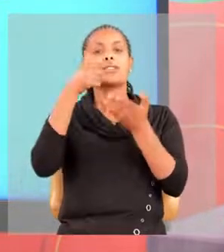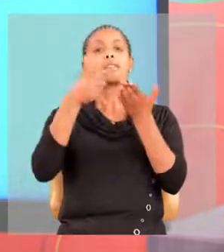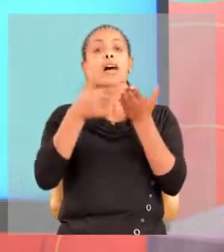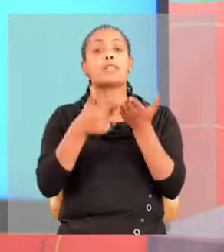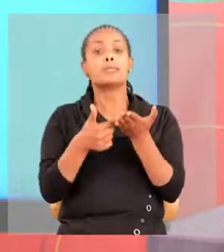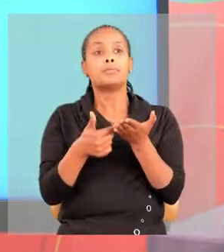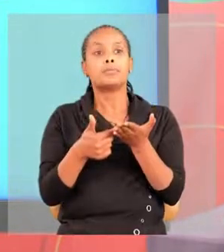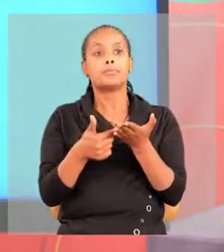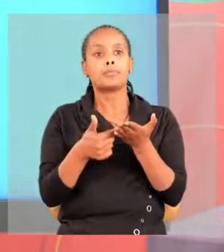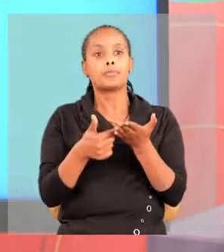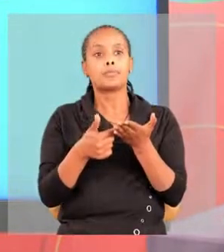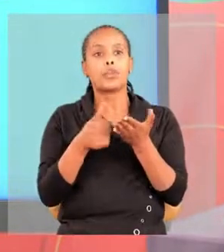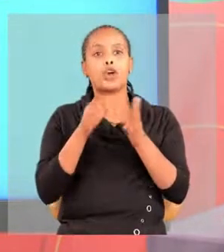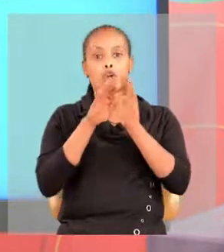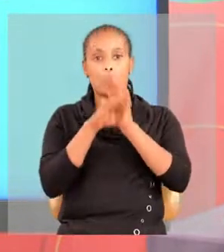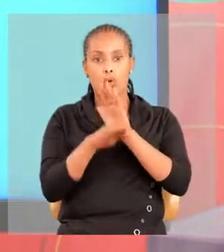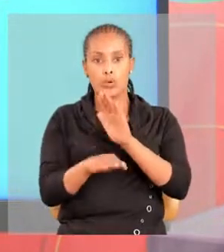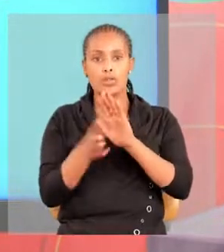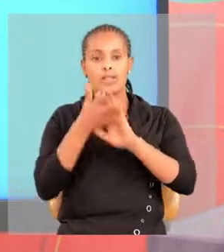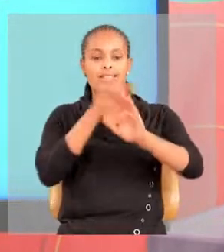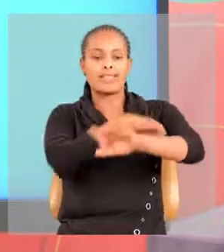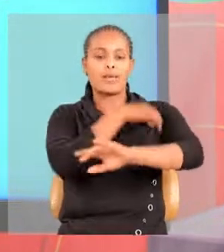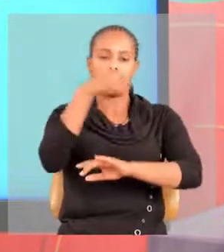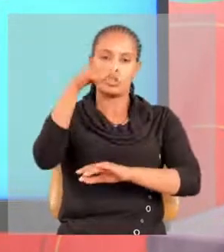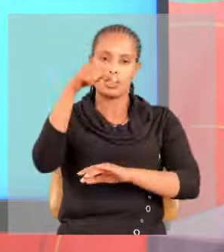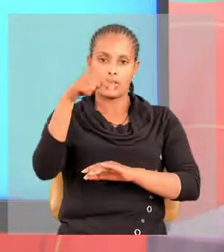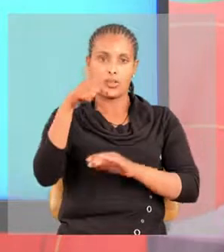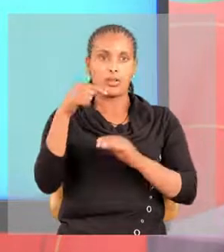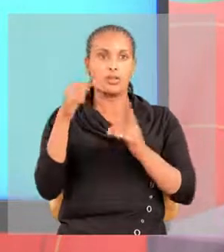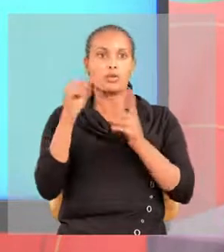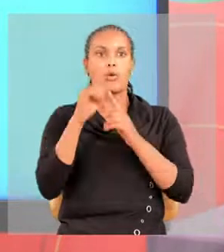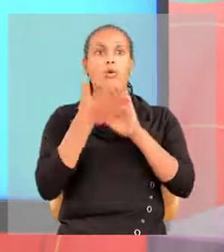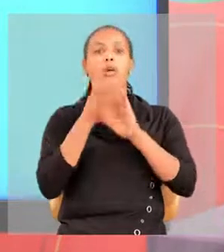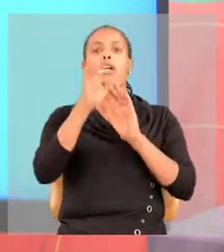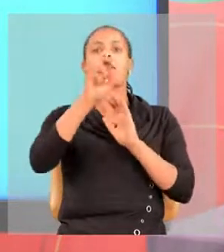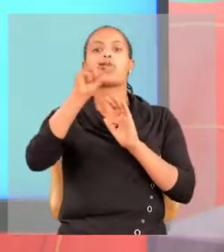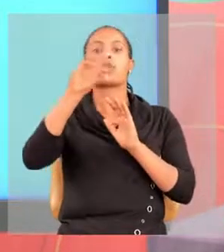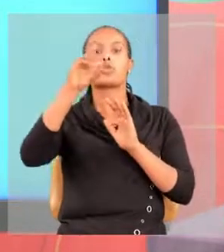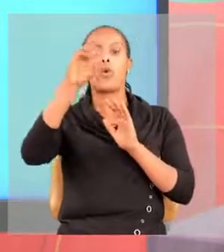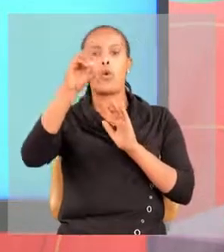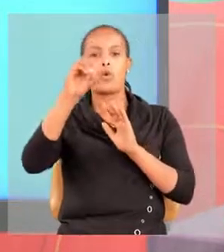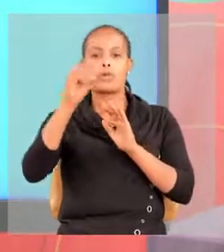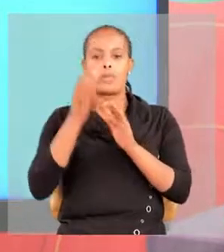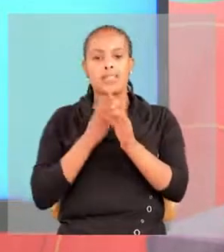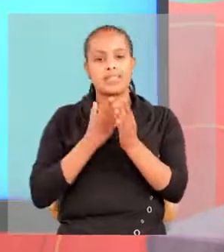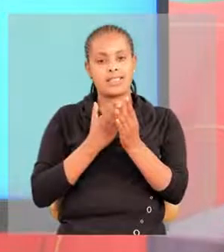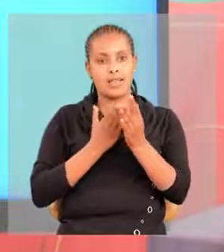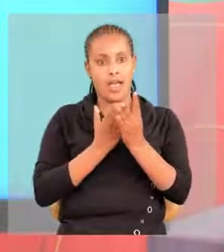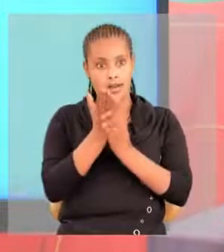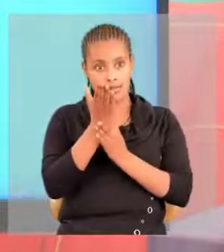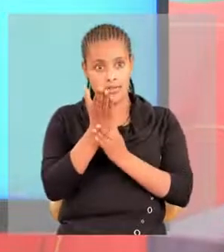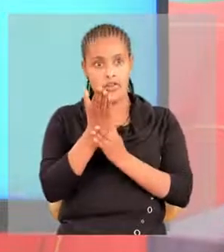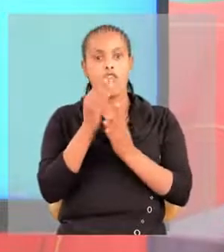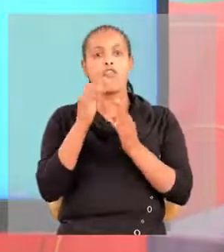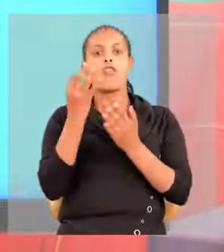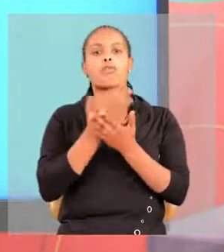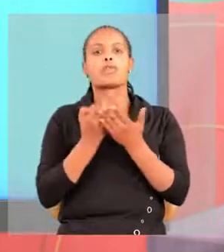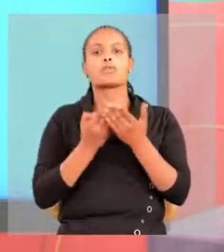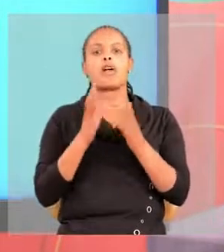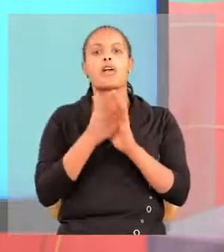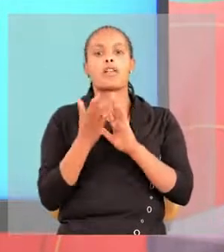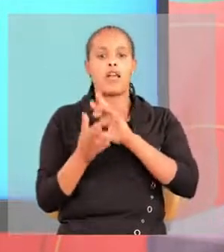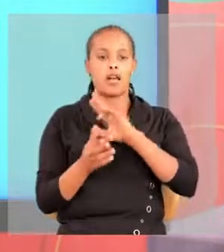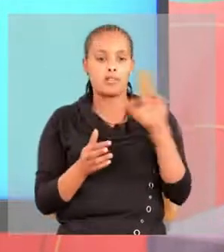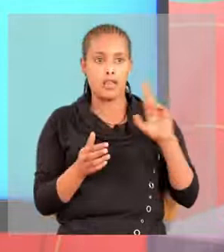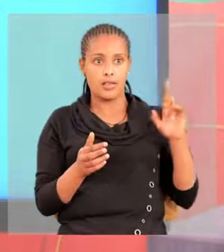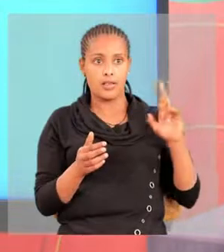that reduce the temperature to the endothermic side. Formation of